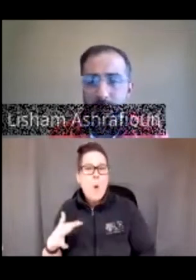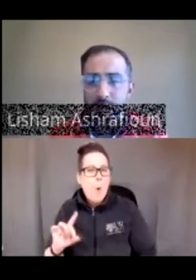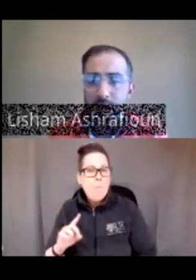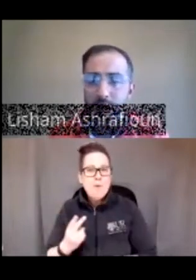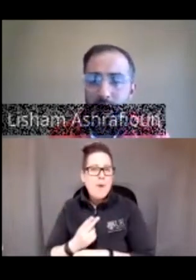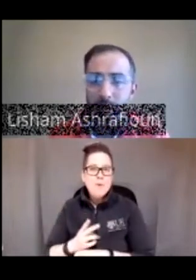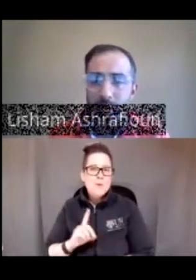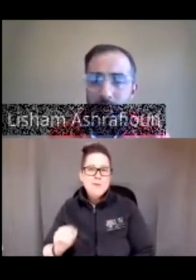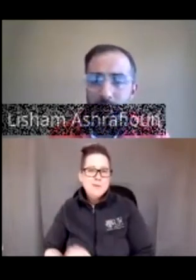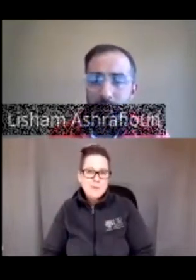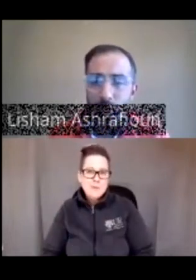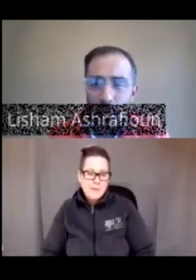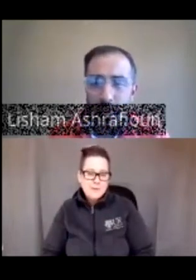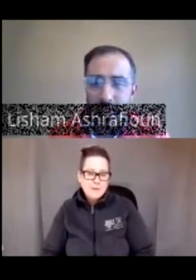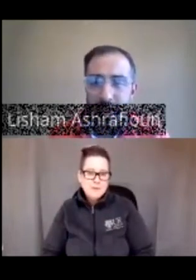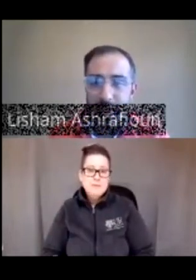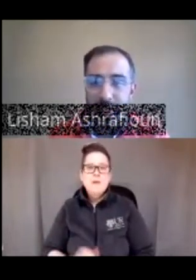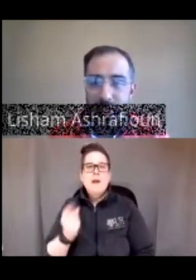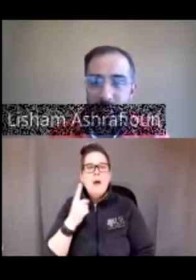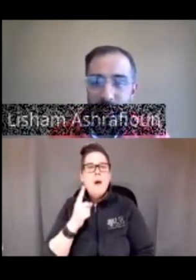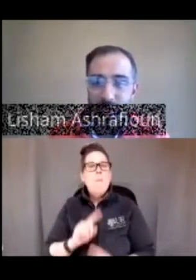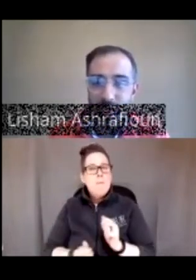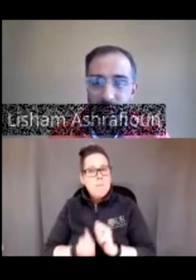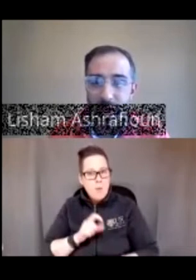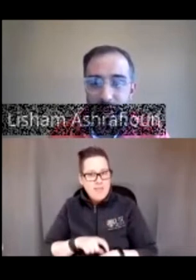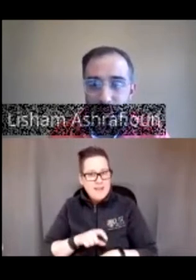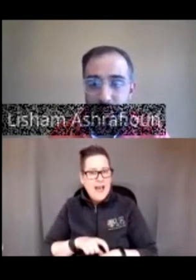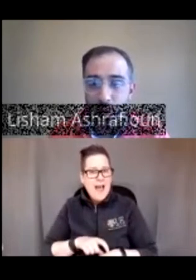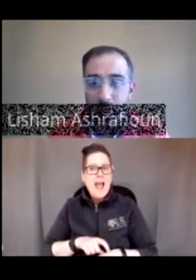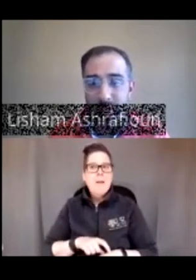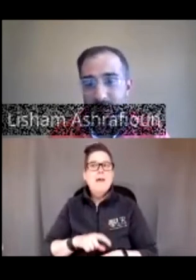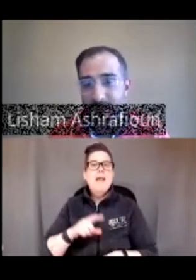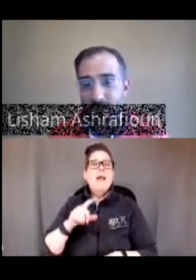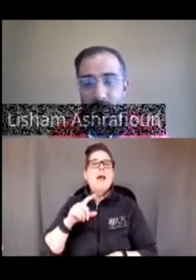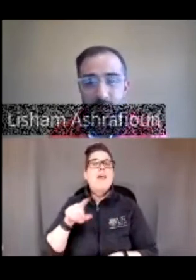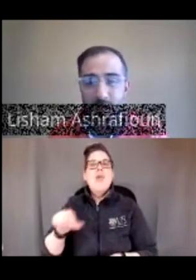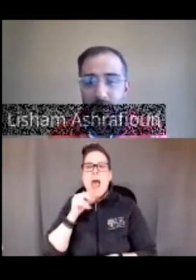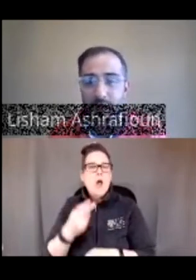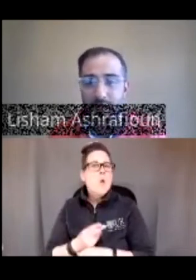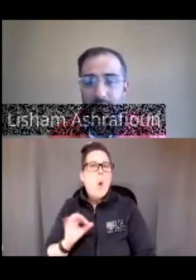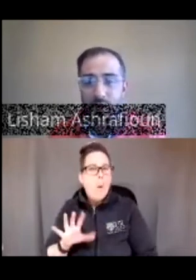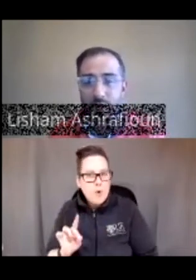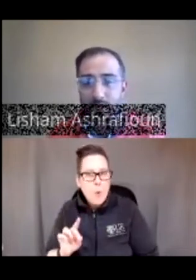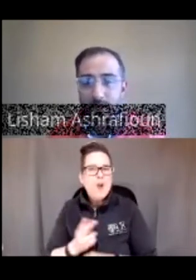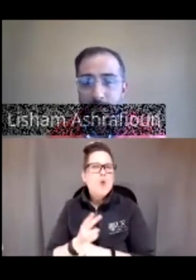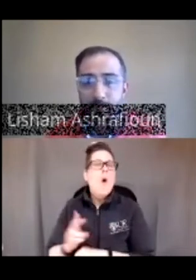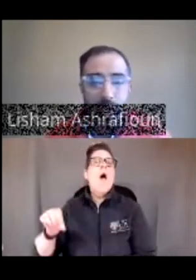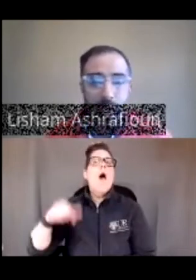disorder. But the majority of the time, it's actually because they're not using opioids and they're actually using another class of